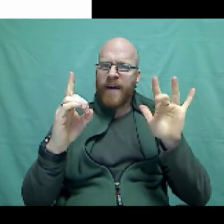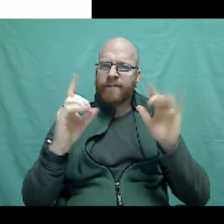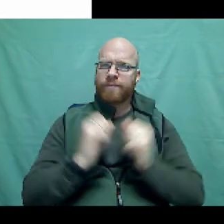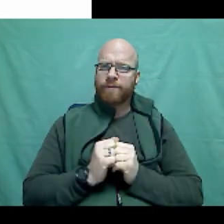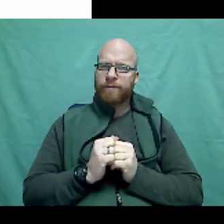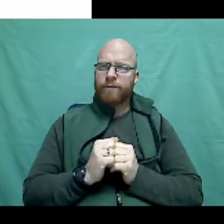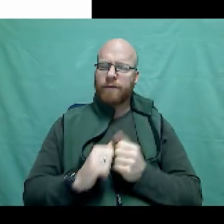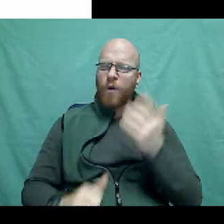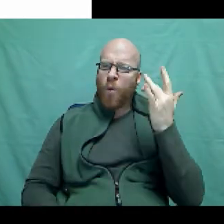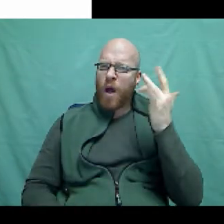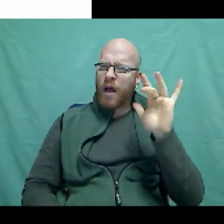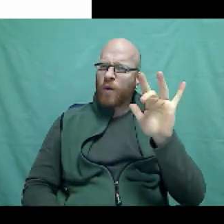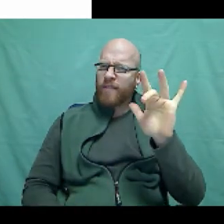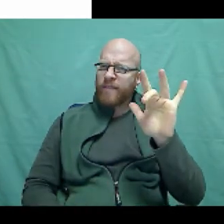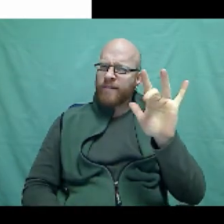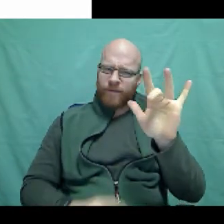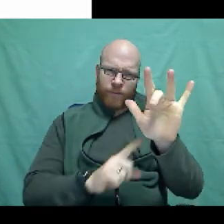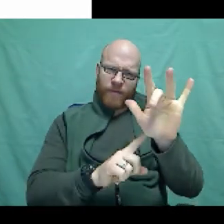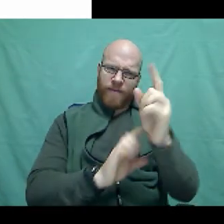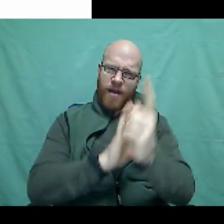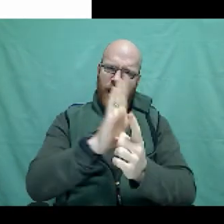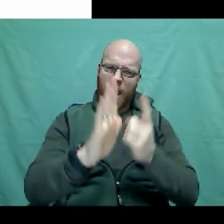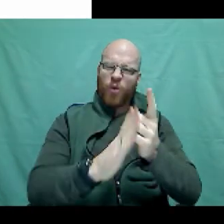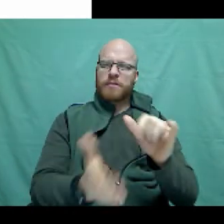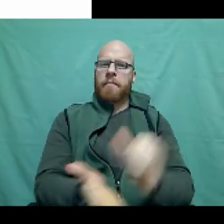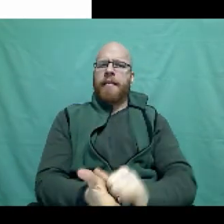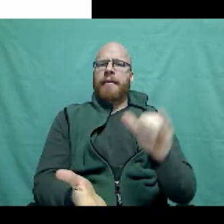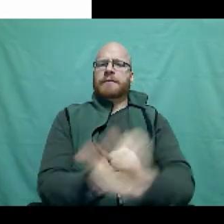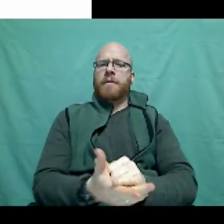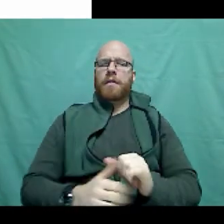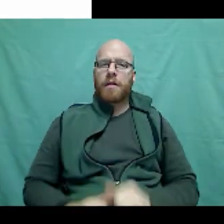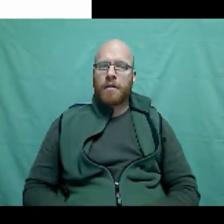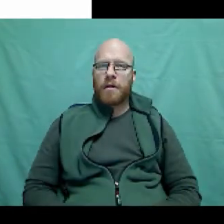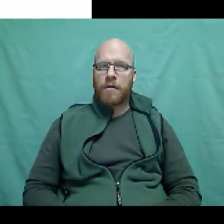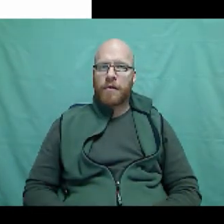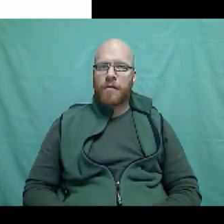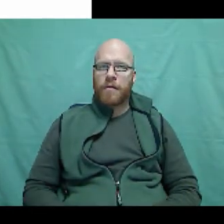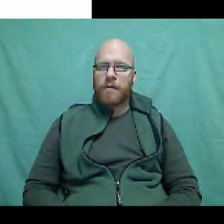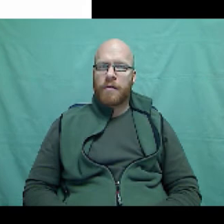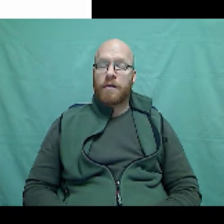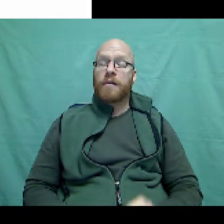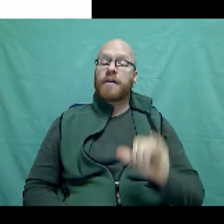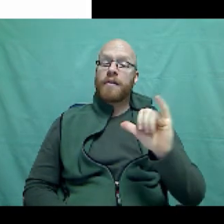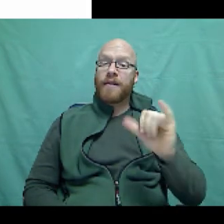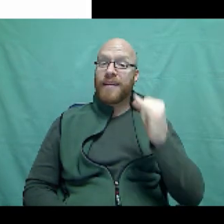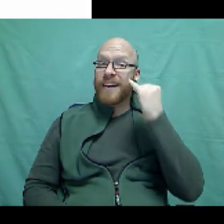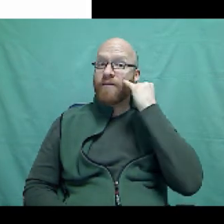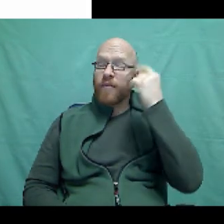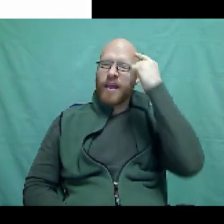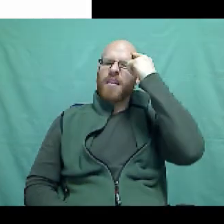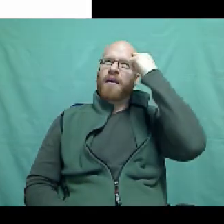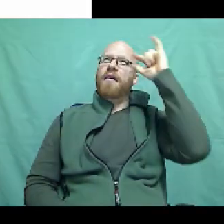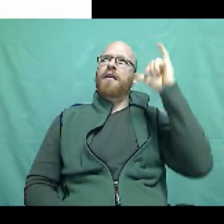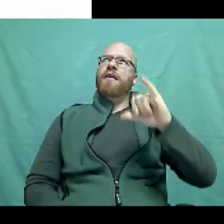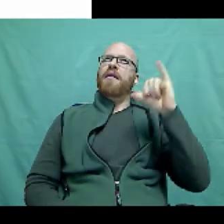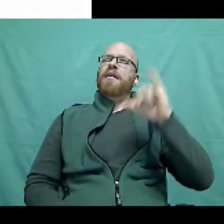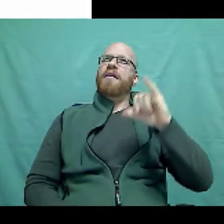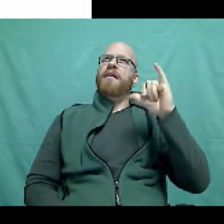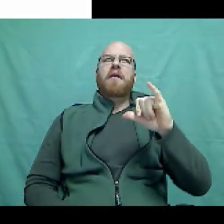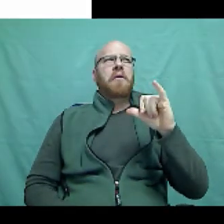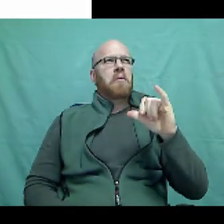D, 25. 25 hours is impossible. If you think about